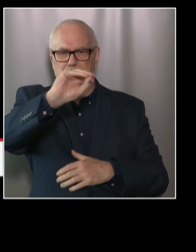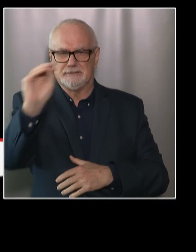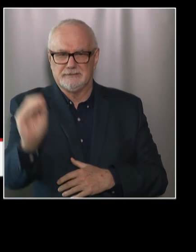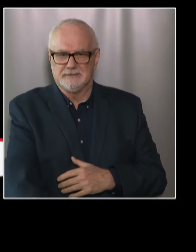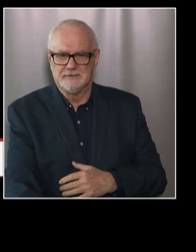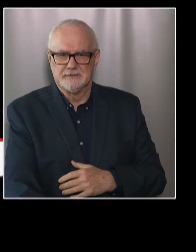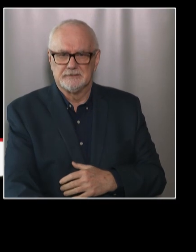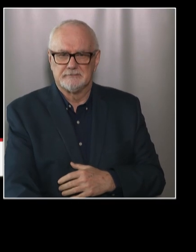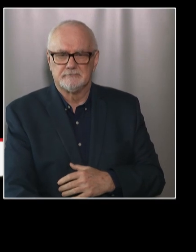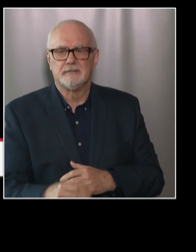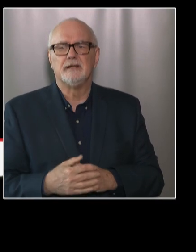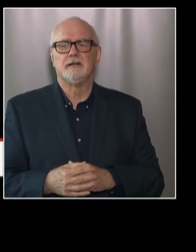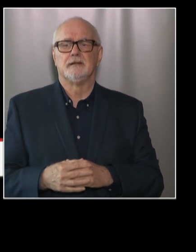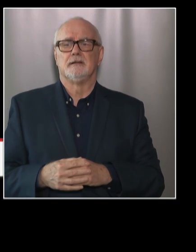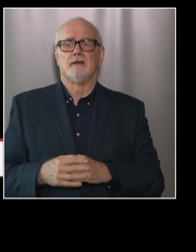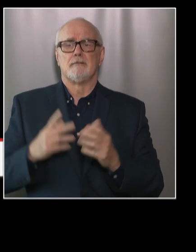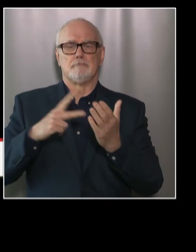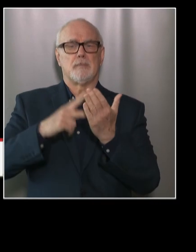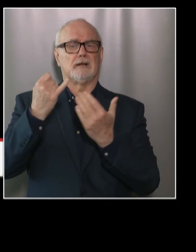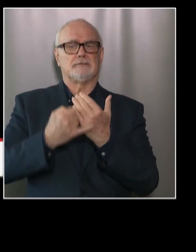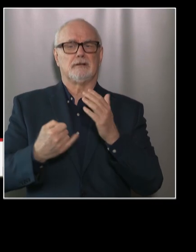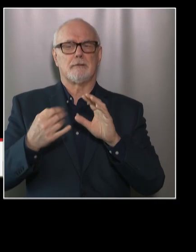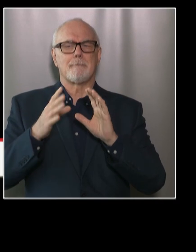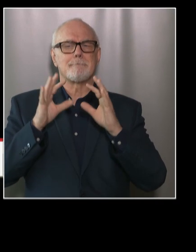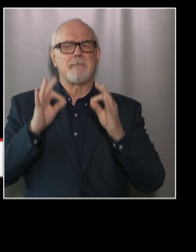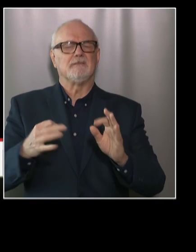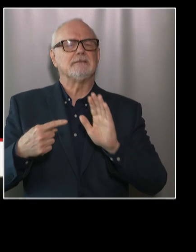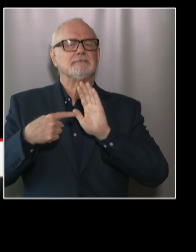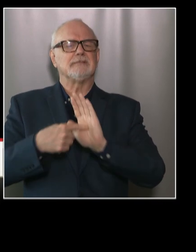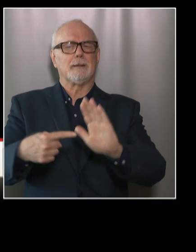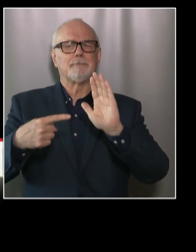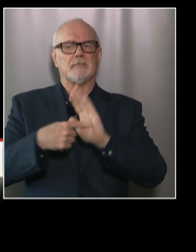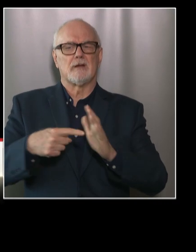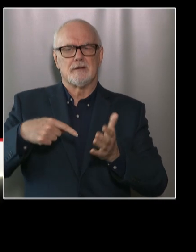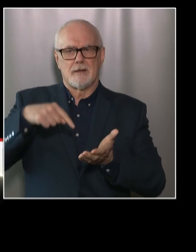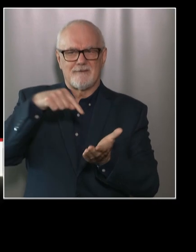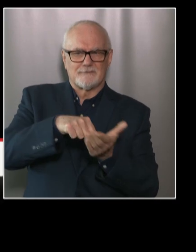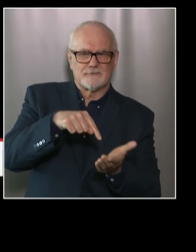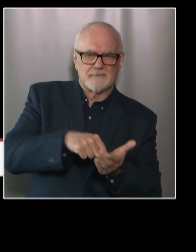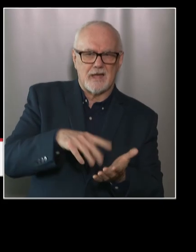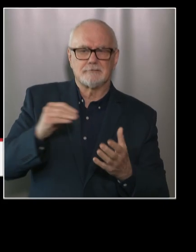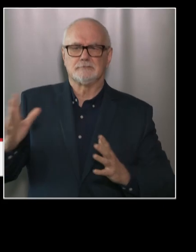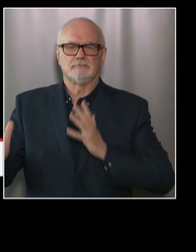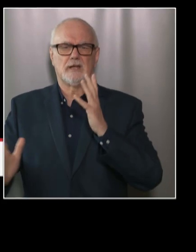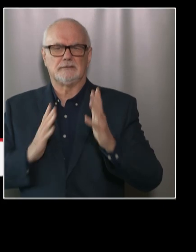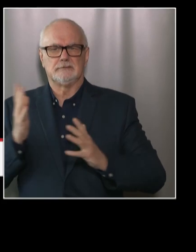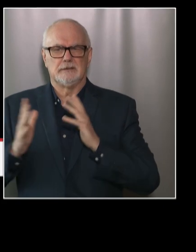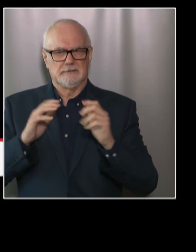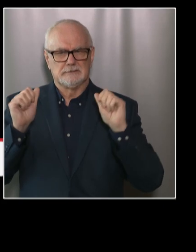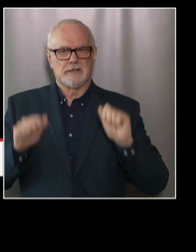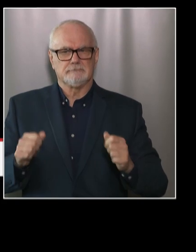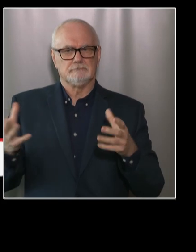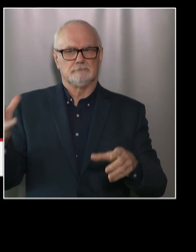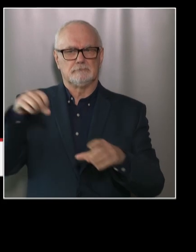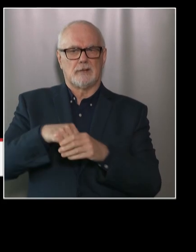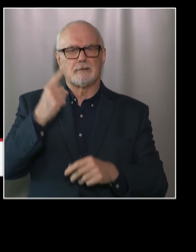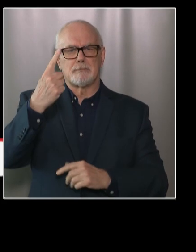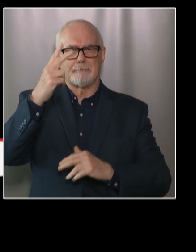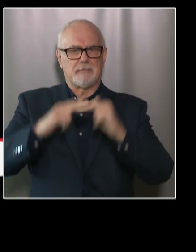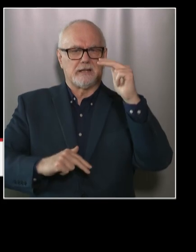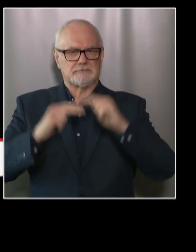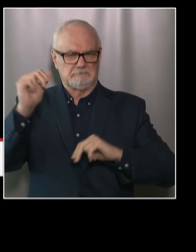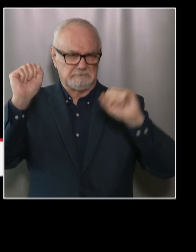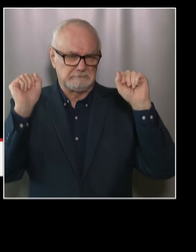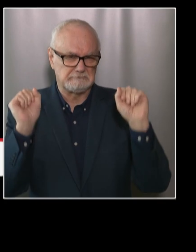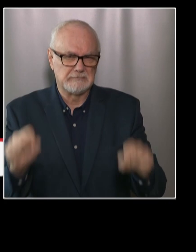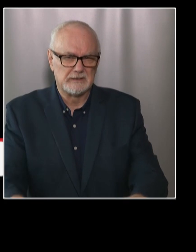that affordability and luxury deserve to go hand in hand. Please join me in congratulating the teams at Station UNO